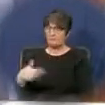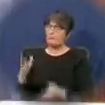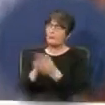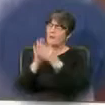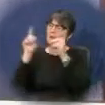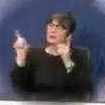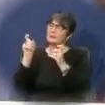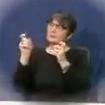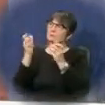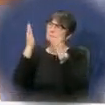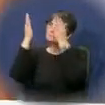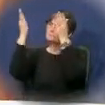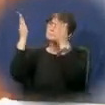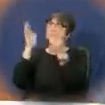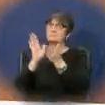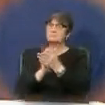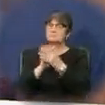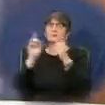Alleluia,